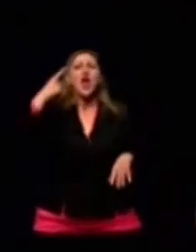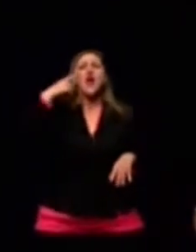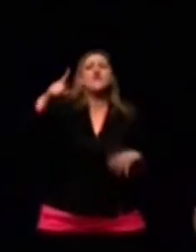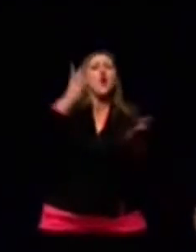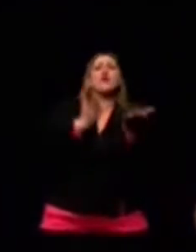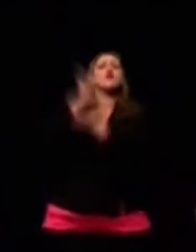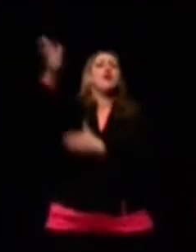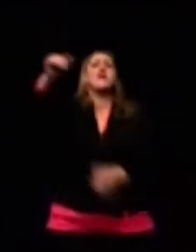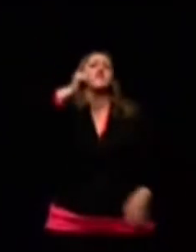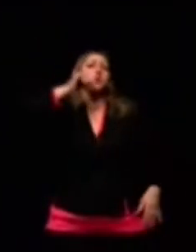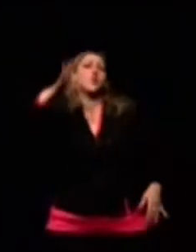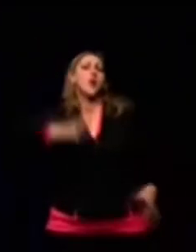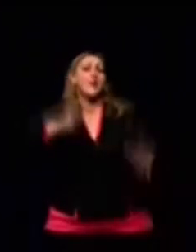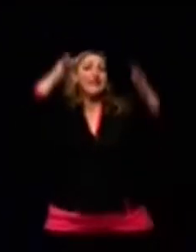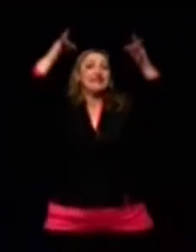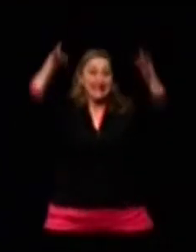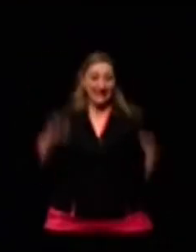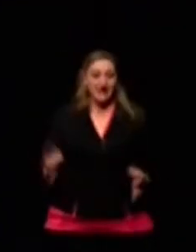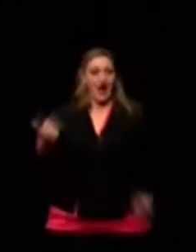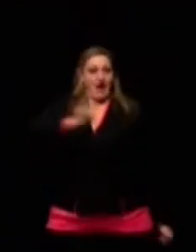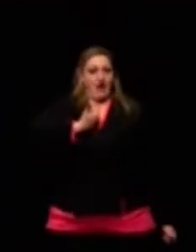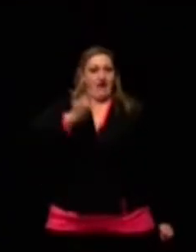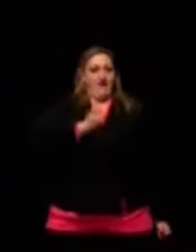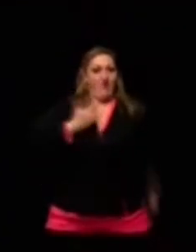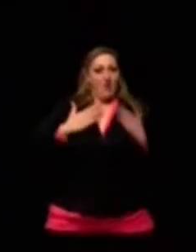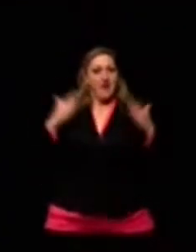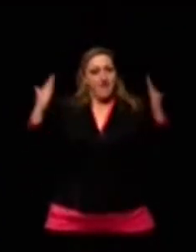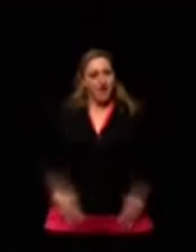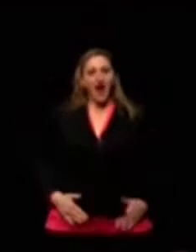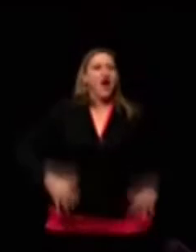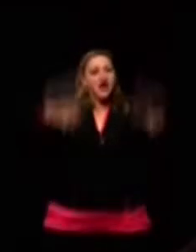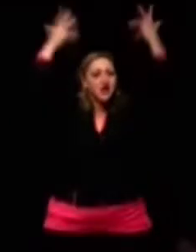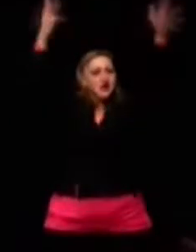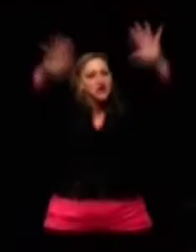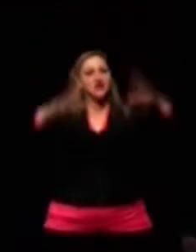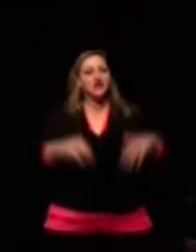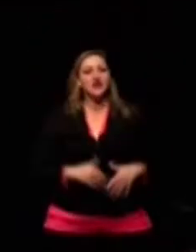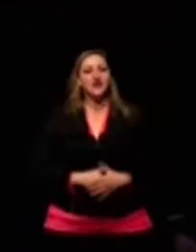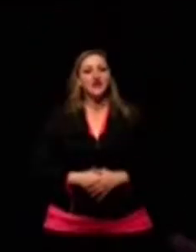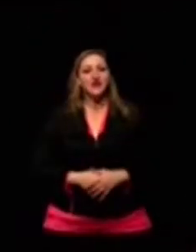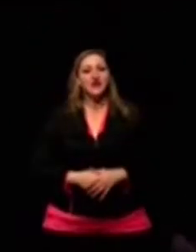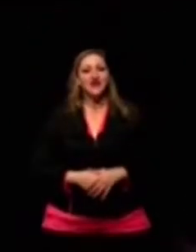for women to make our own health care decisions.